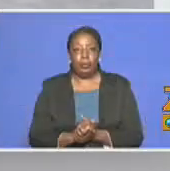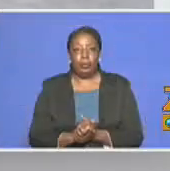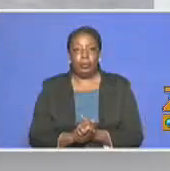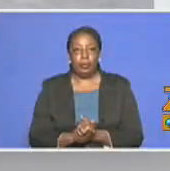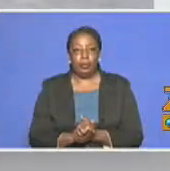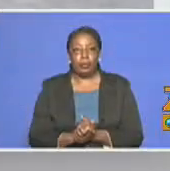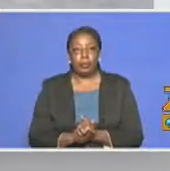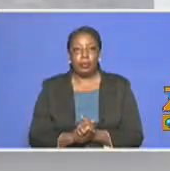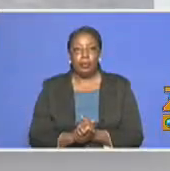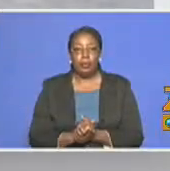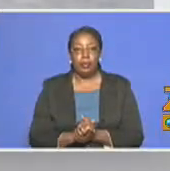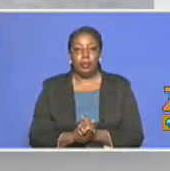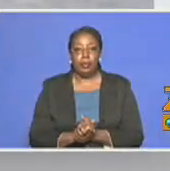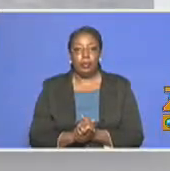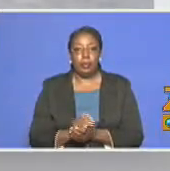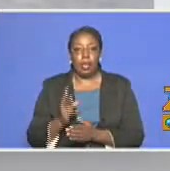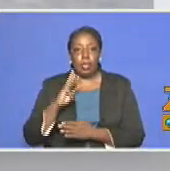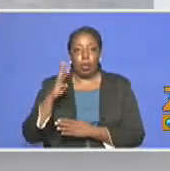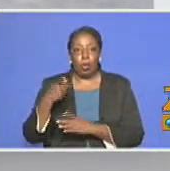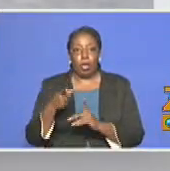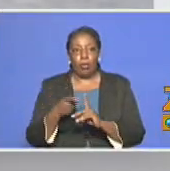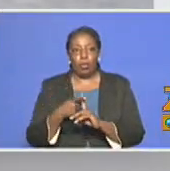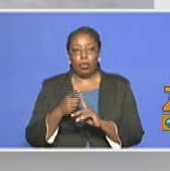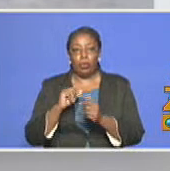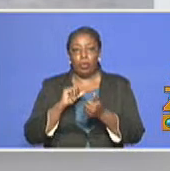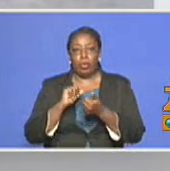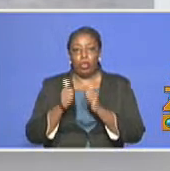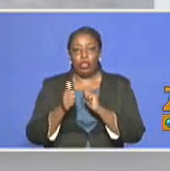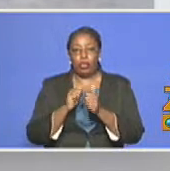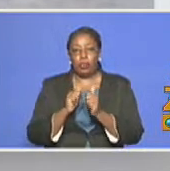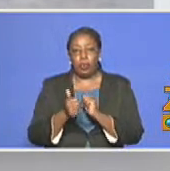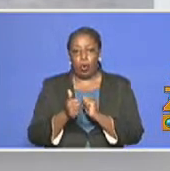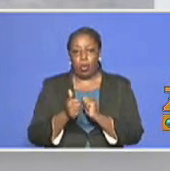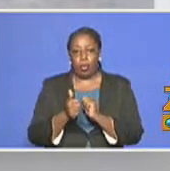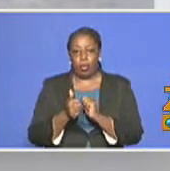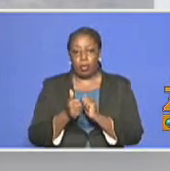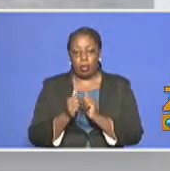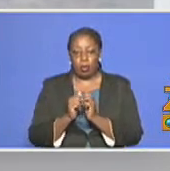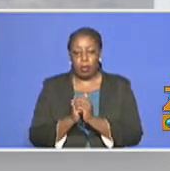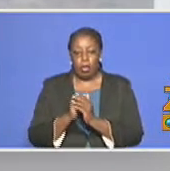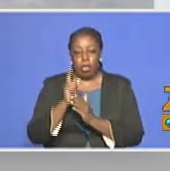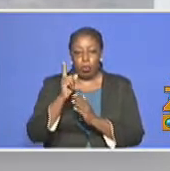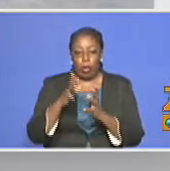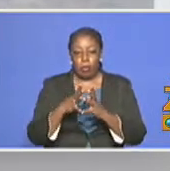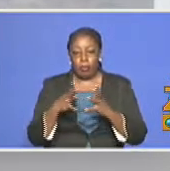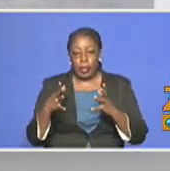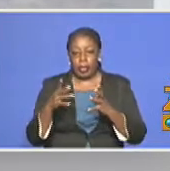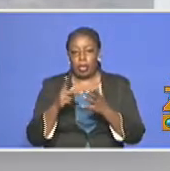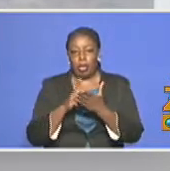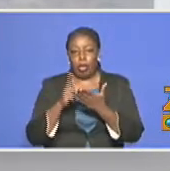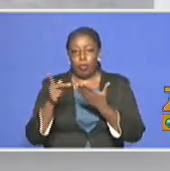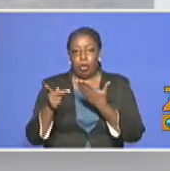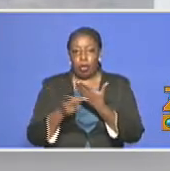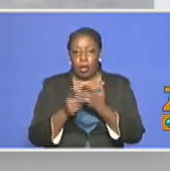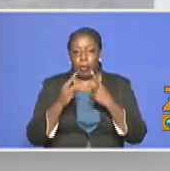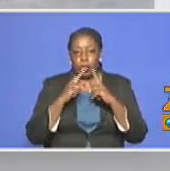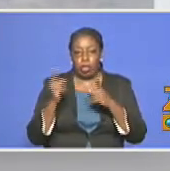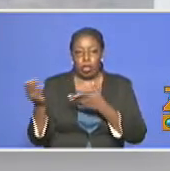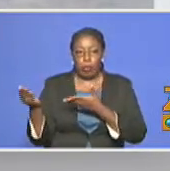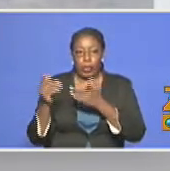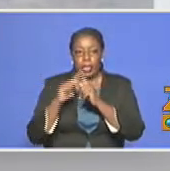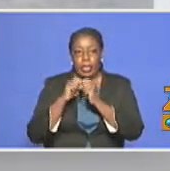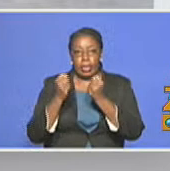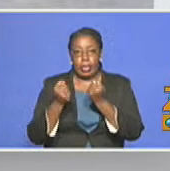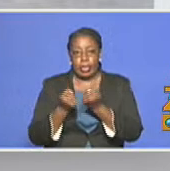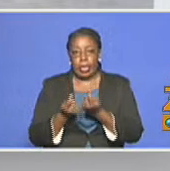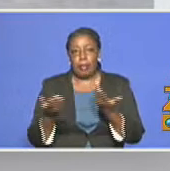Welcome to sports. Will the Indiana Hoosiers, one of the biggest college basketball programs in the world, announcing that they are set to bring their team down